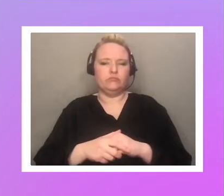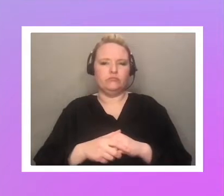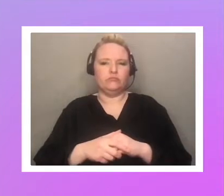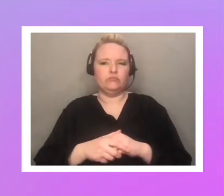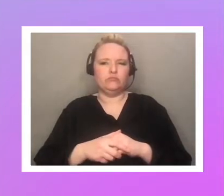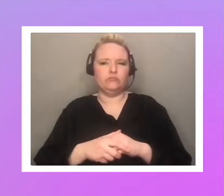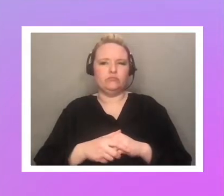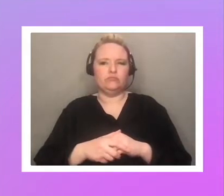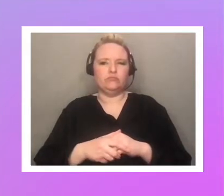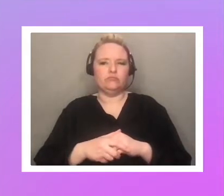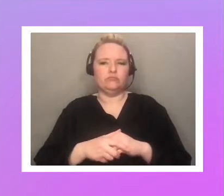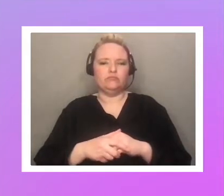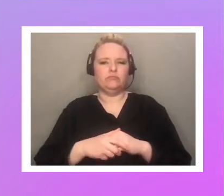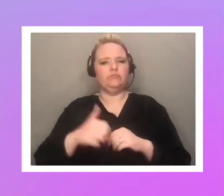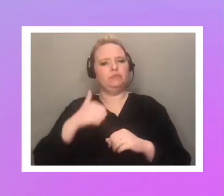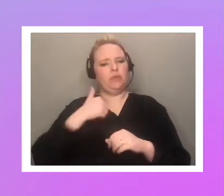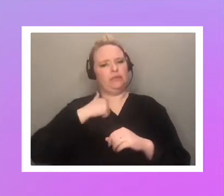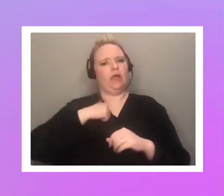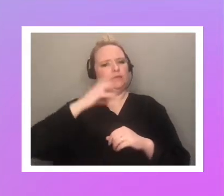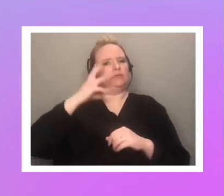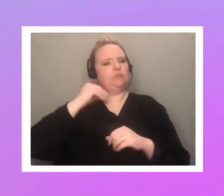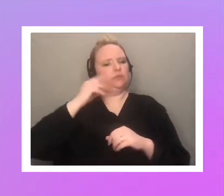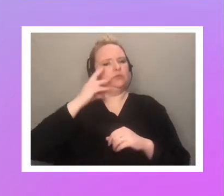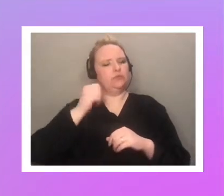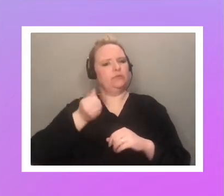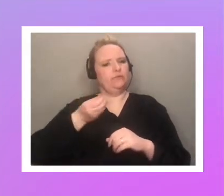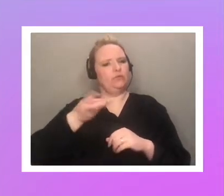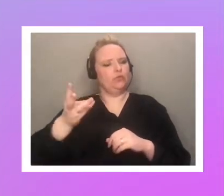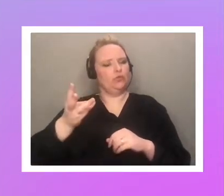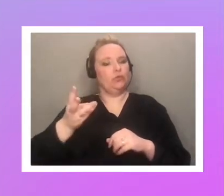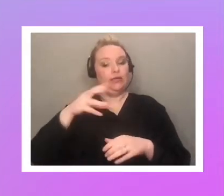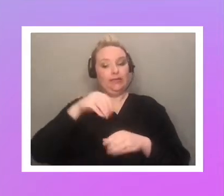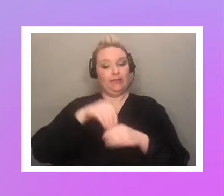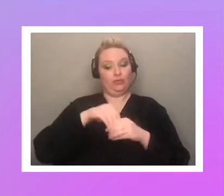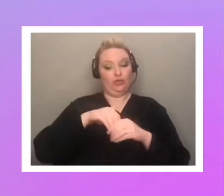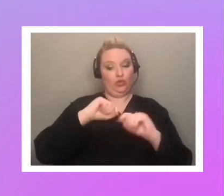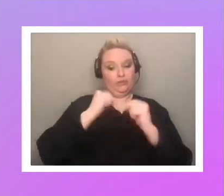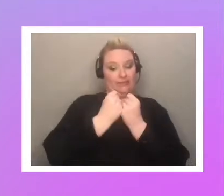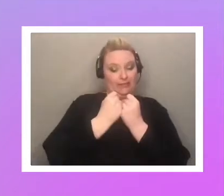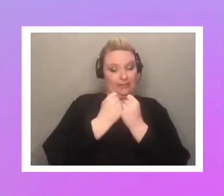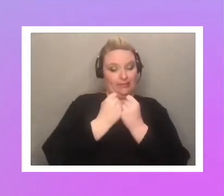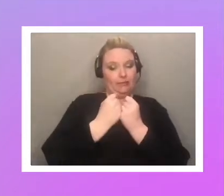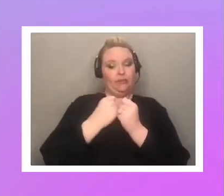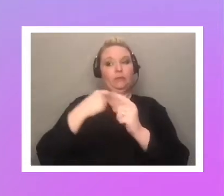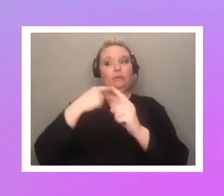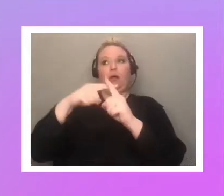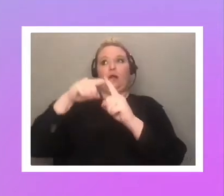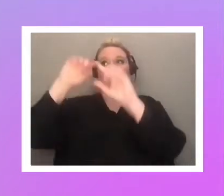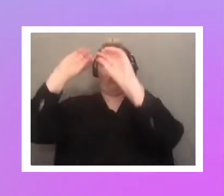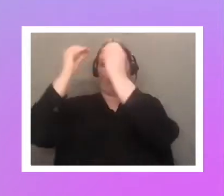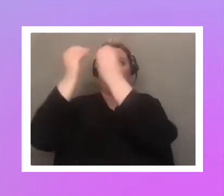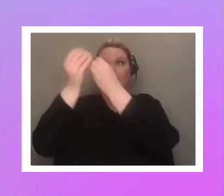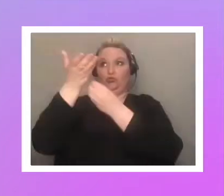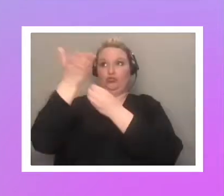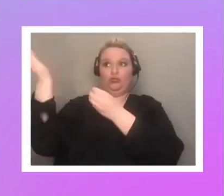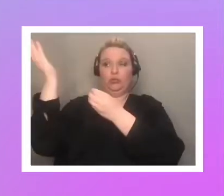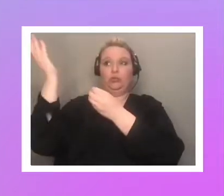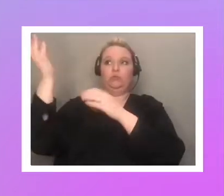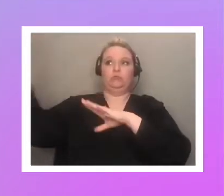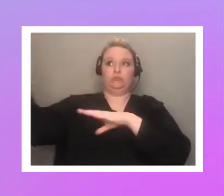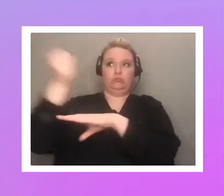undergone a few audits, both as part of an internal team and an organization that has brought in